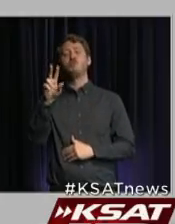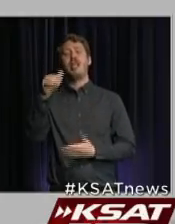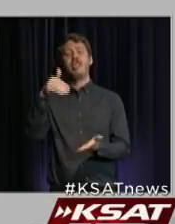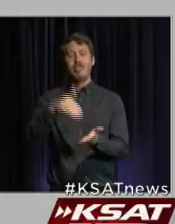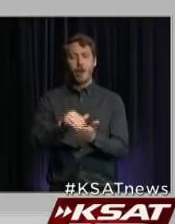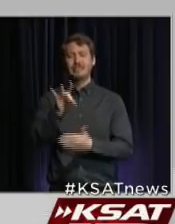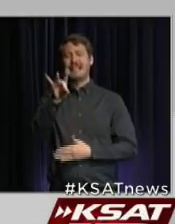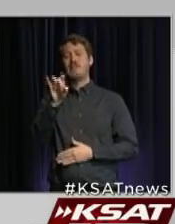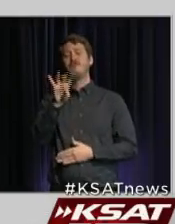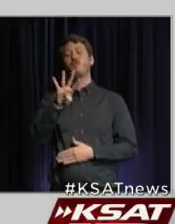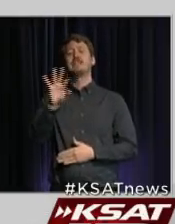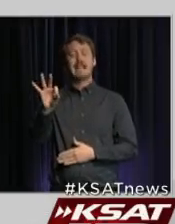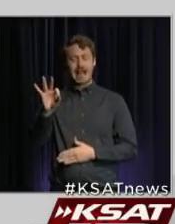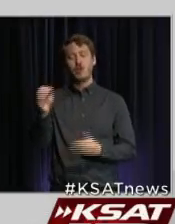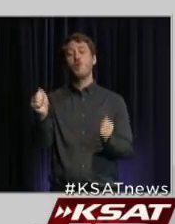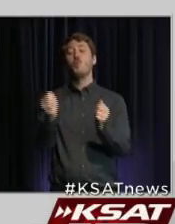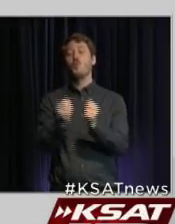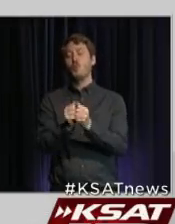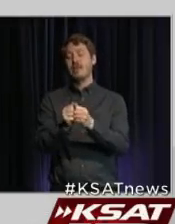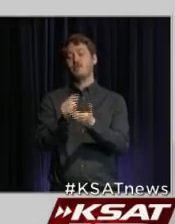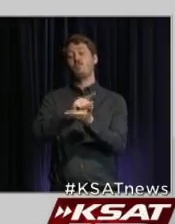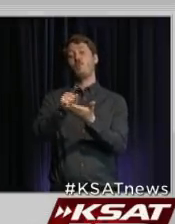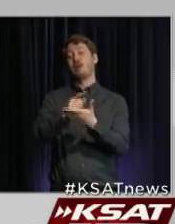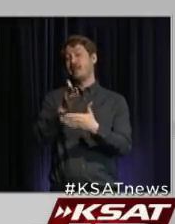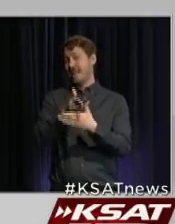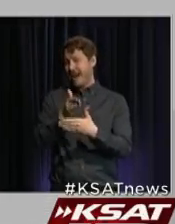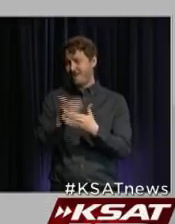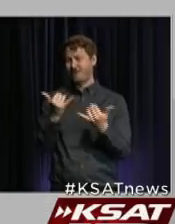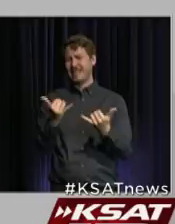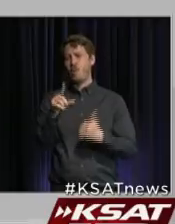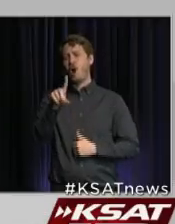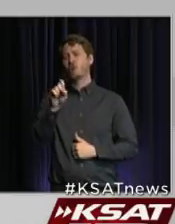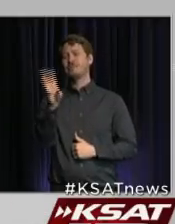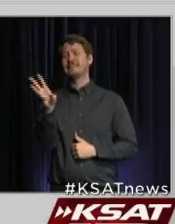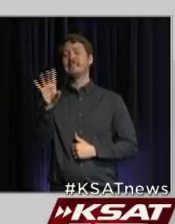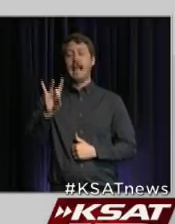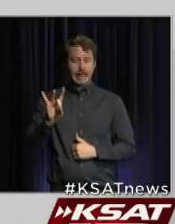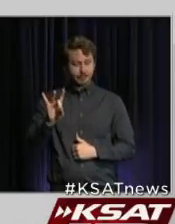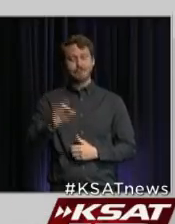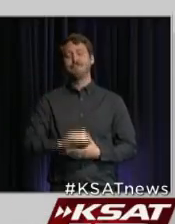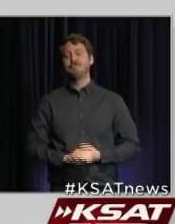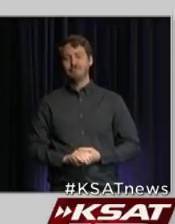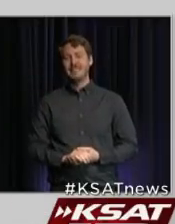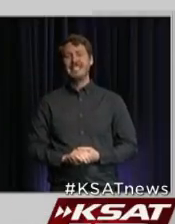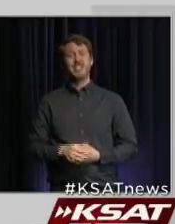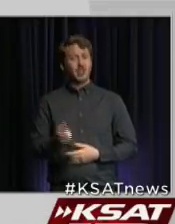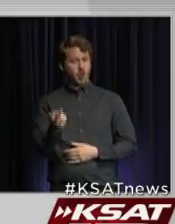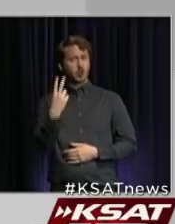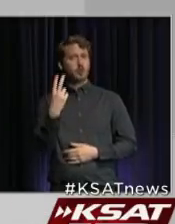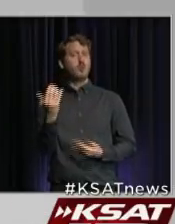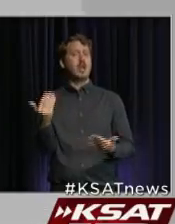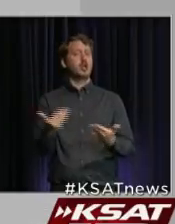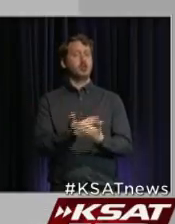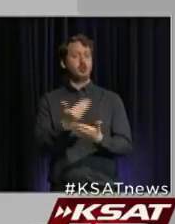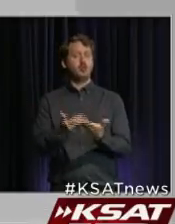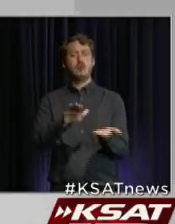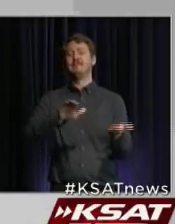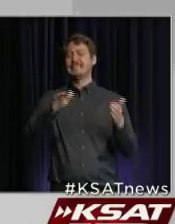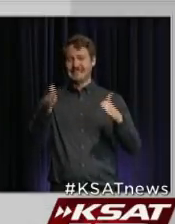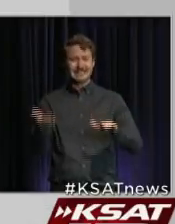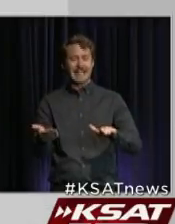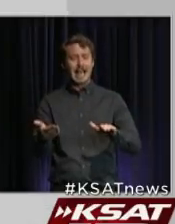202,849, with the 7-day rolling average now at 168. Unfortunately, today we have two new deaths to report tonight from